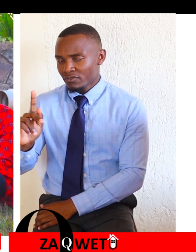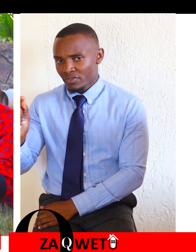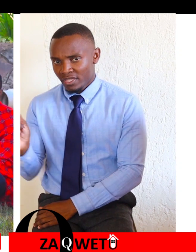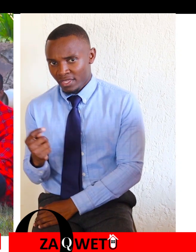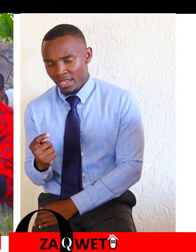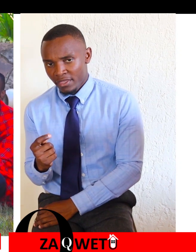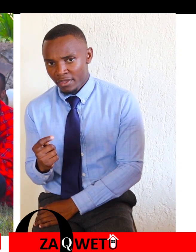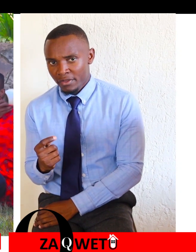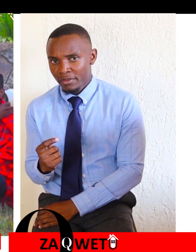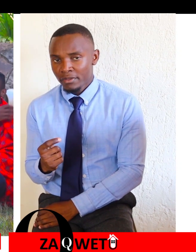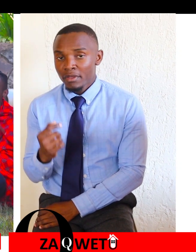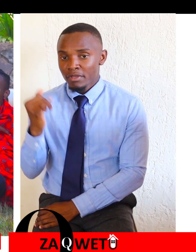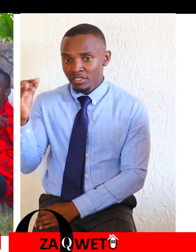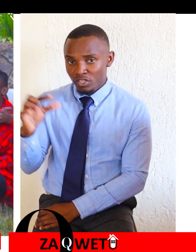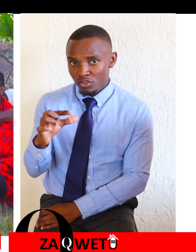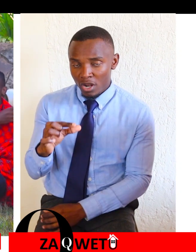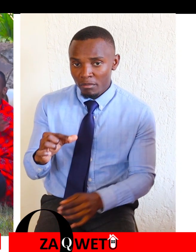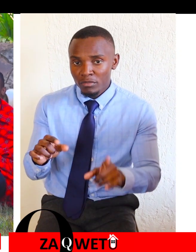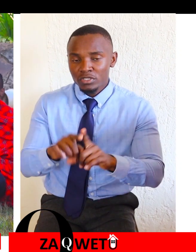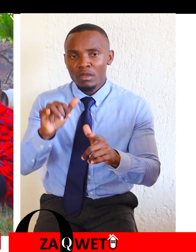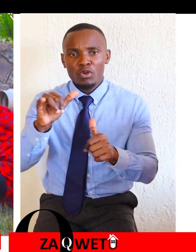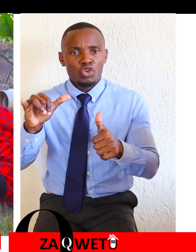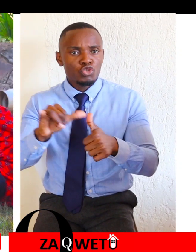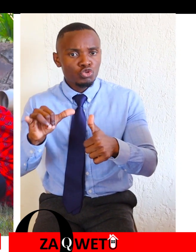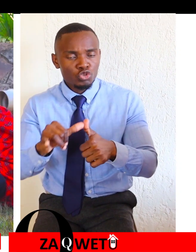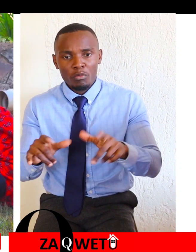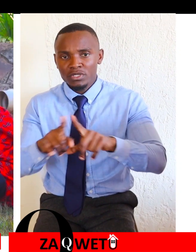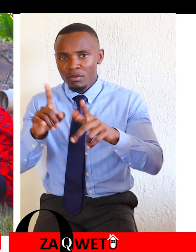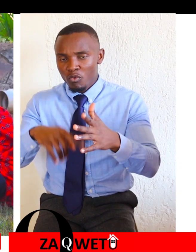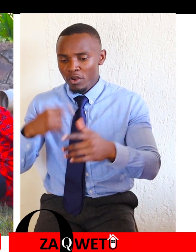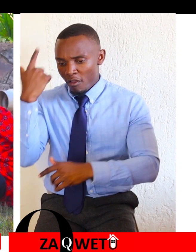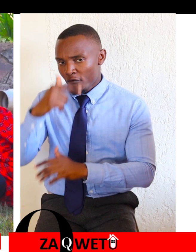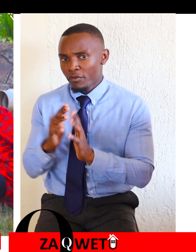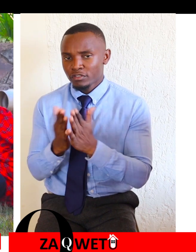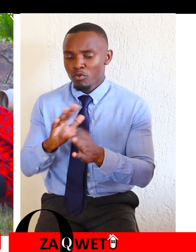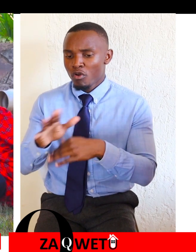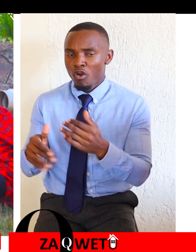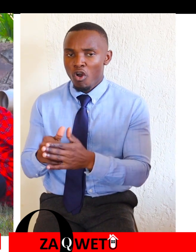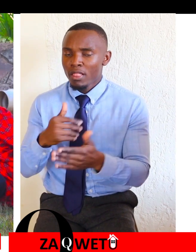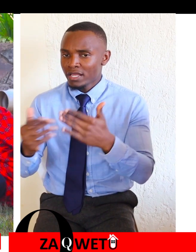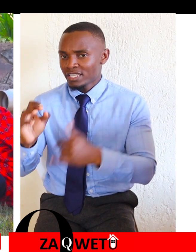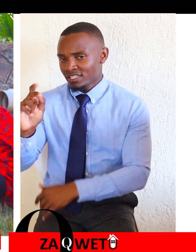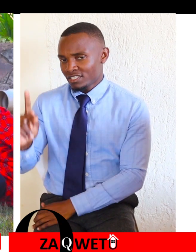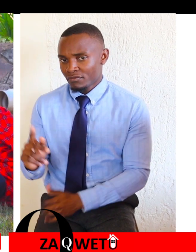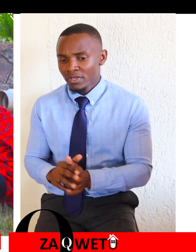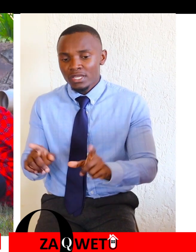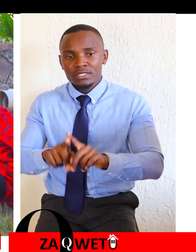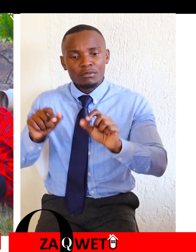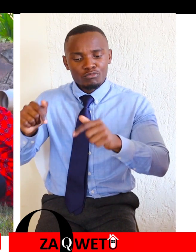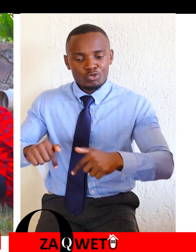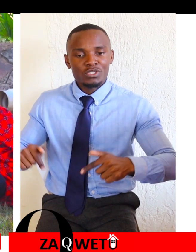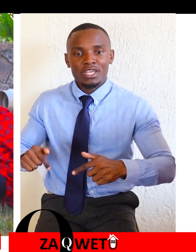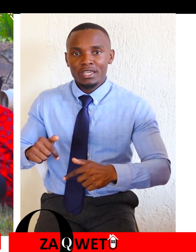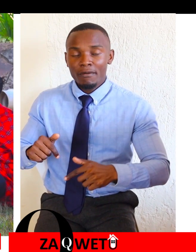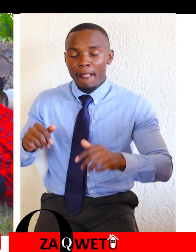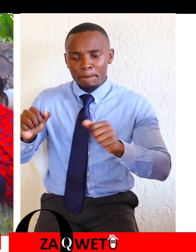zote katika Science TV Kenya. Science TV Kenya, ingia hapo kwenye Instagram, YouTube, Facebook, kila pahali tuko at Science